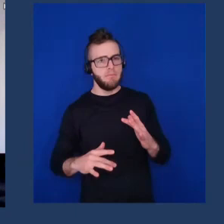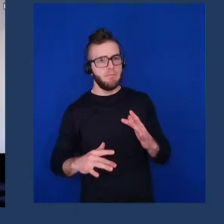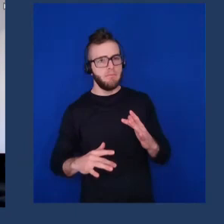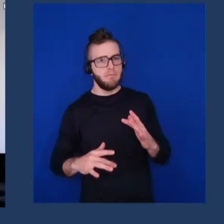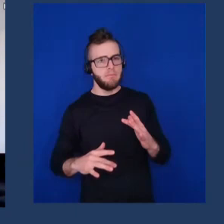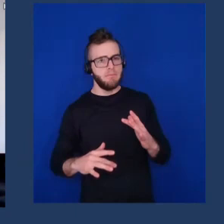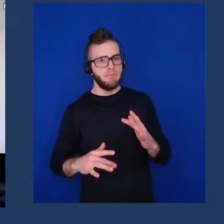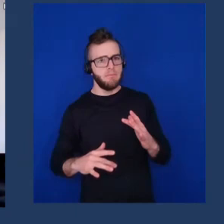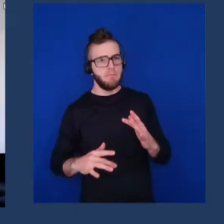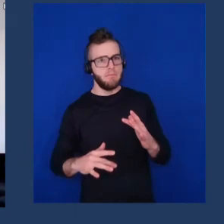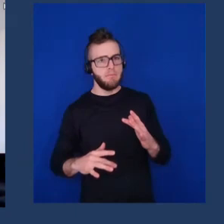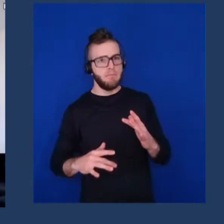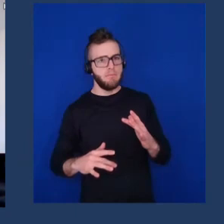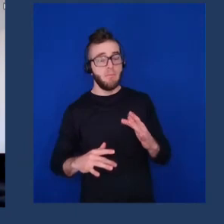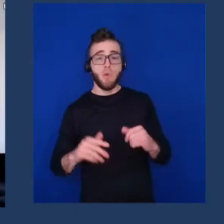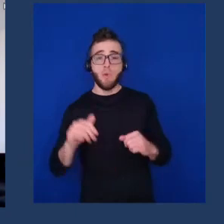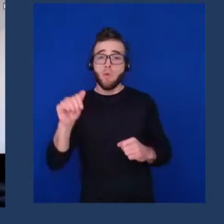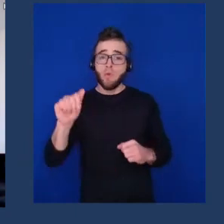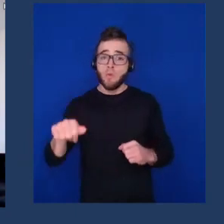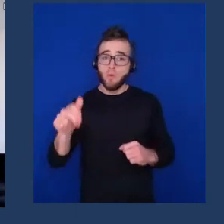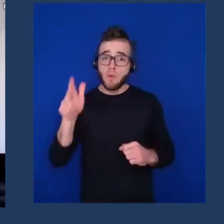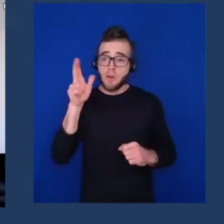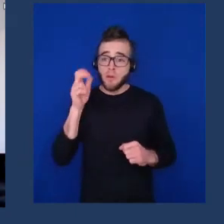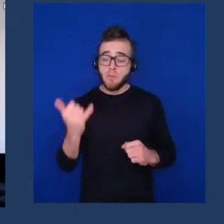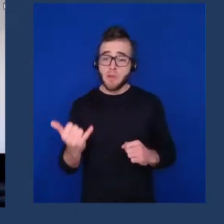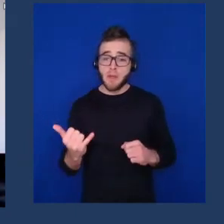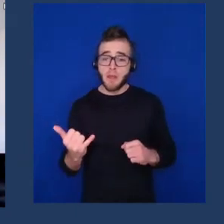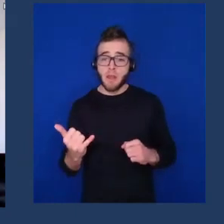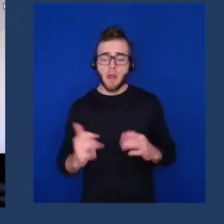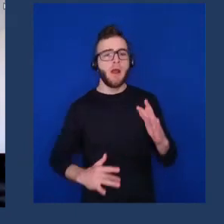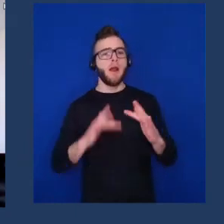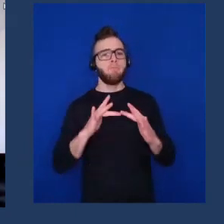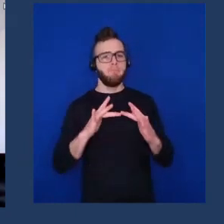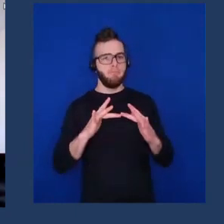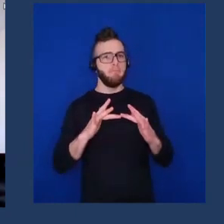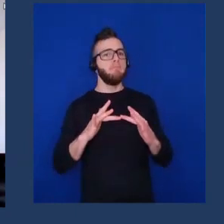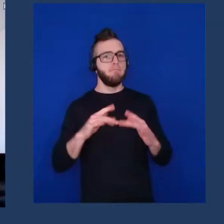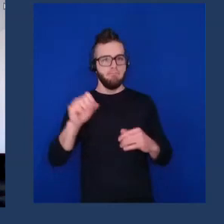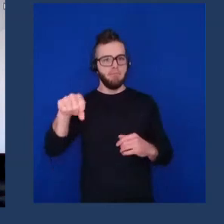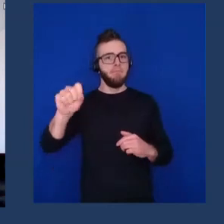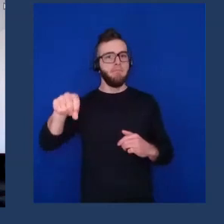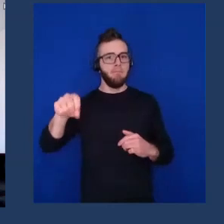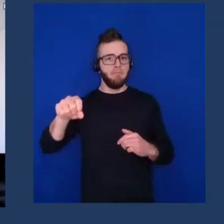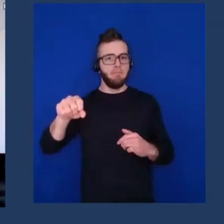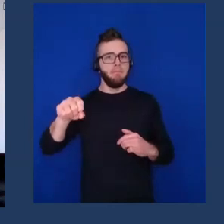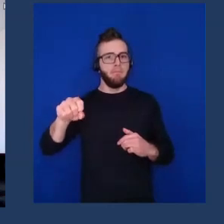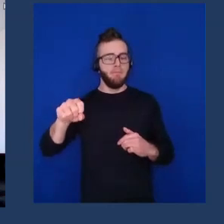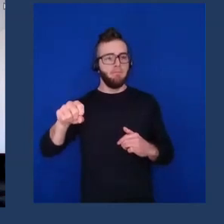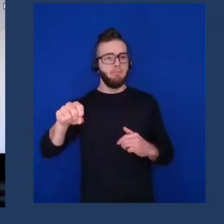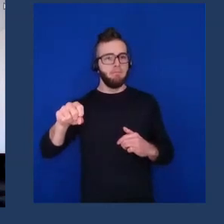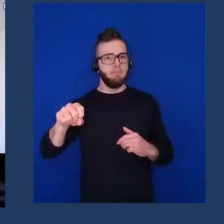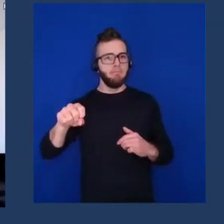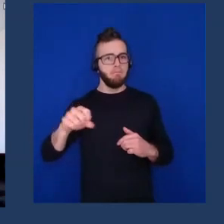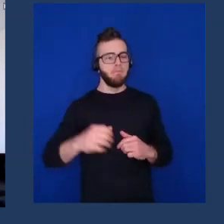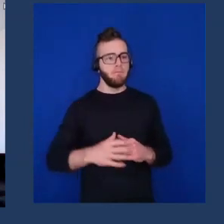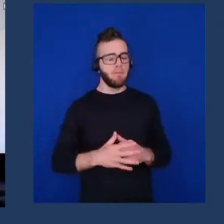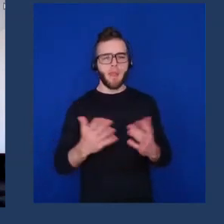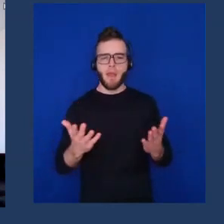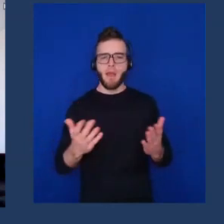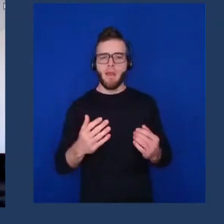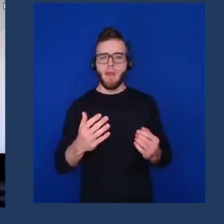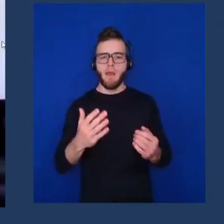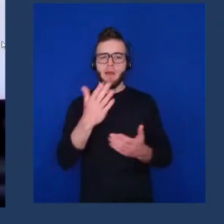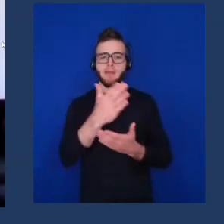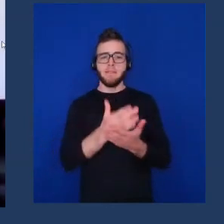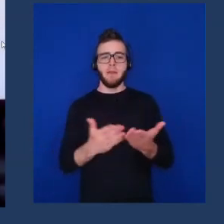you hear me? Yes, we can. Oh, sorry. Okay. Okay. Some of the things that we've